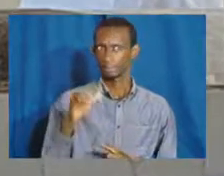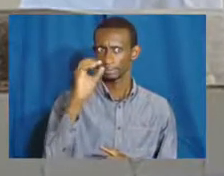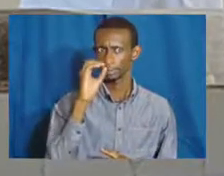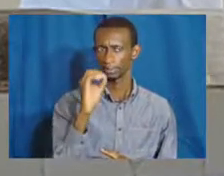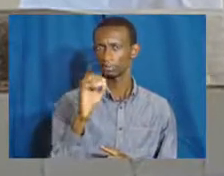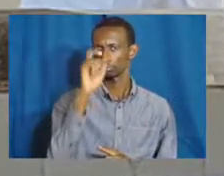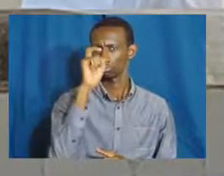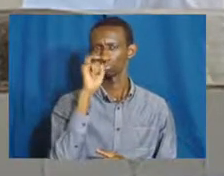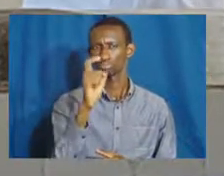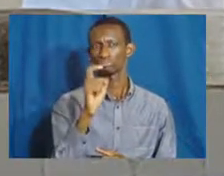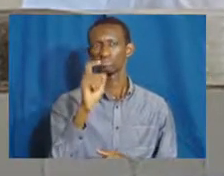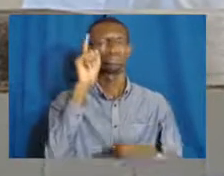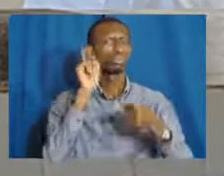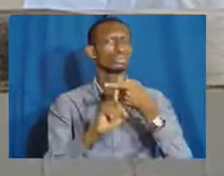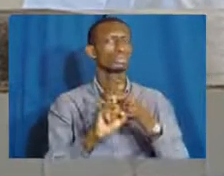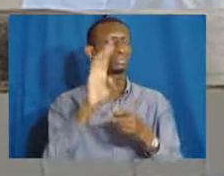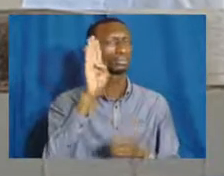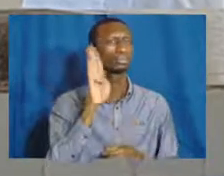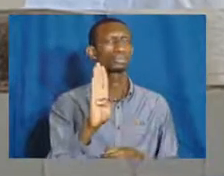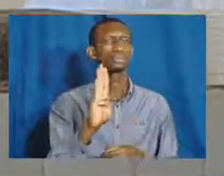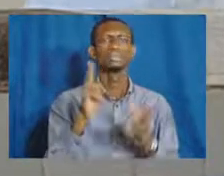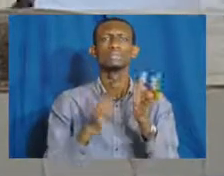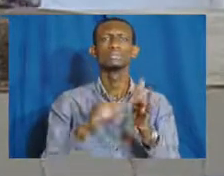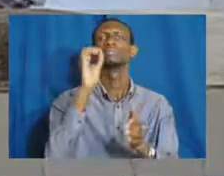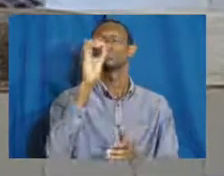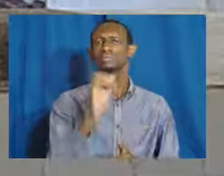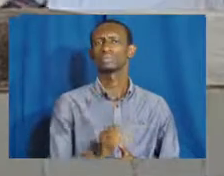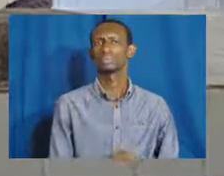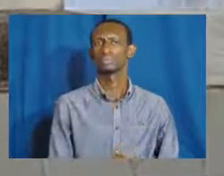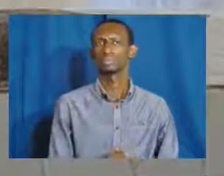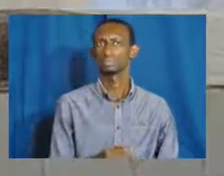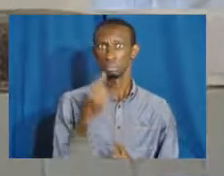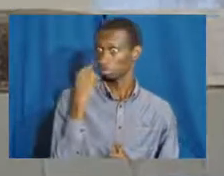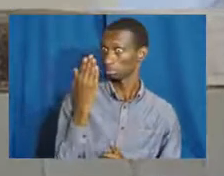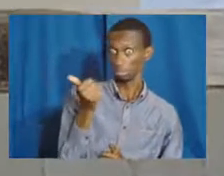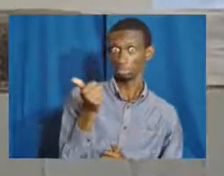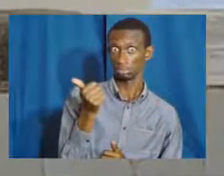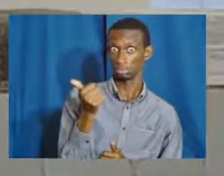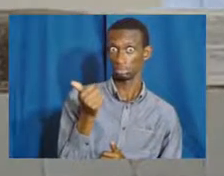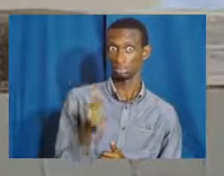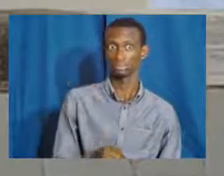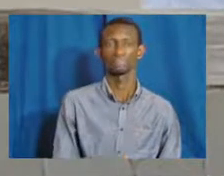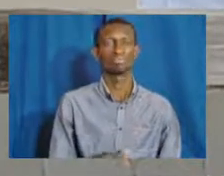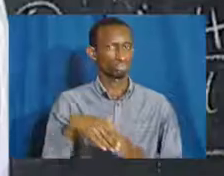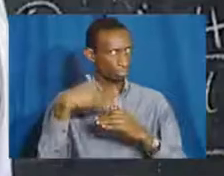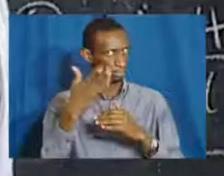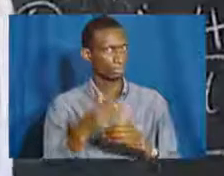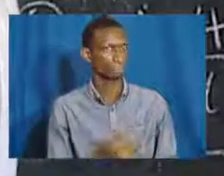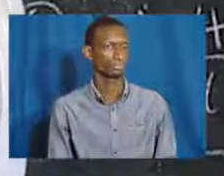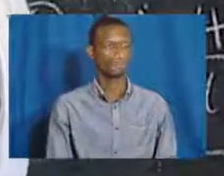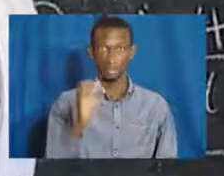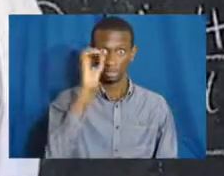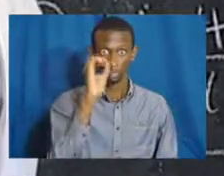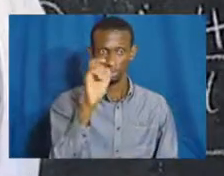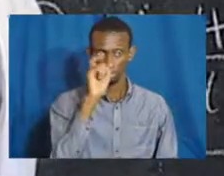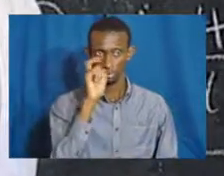0x plus B equals zero, isn't it? Then